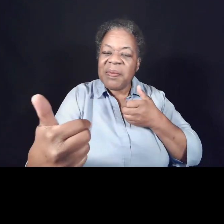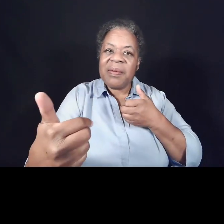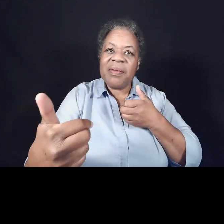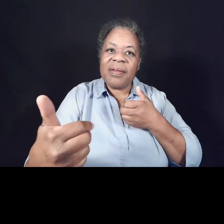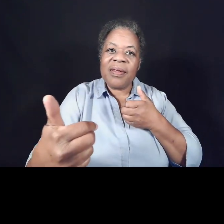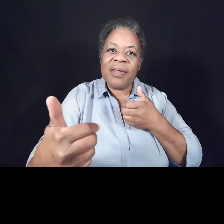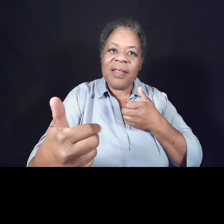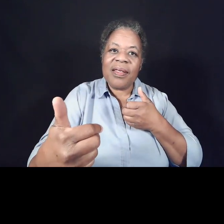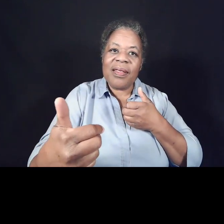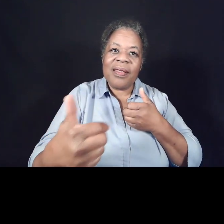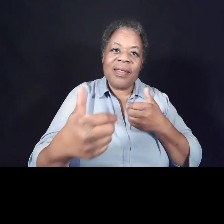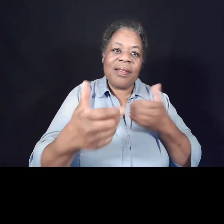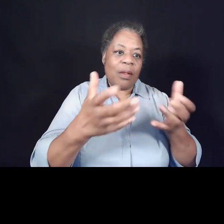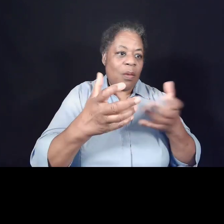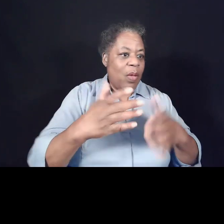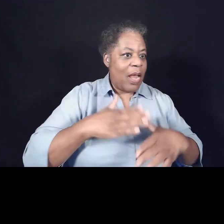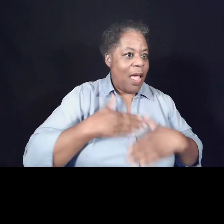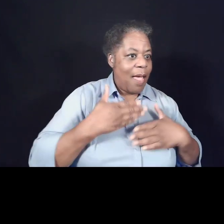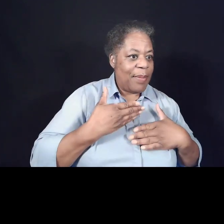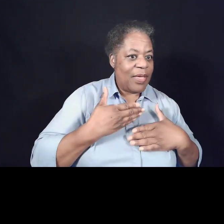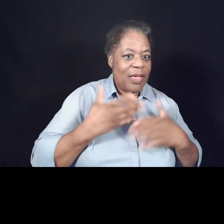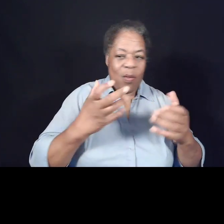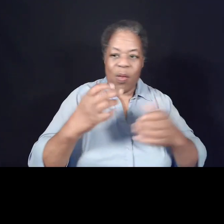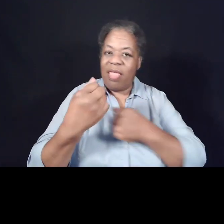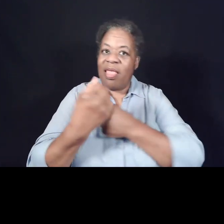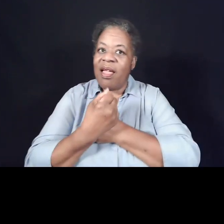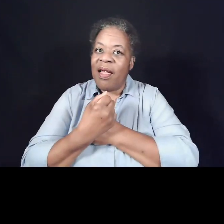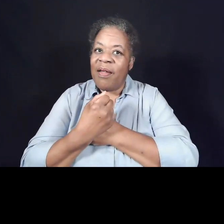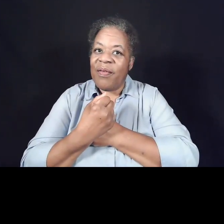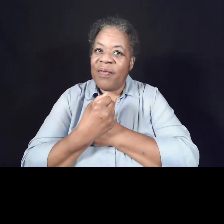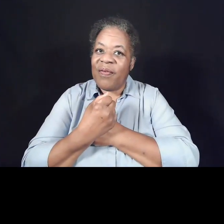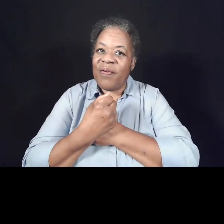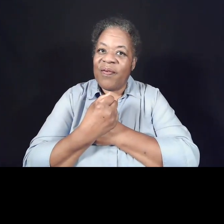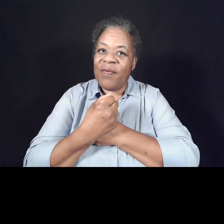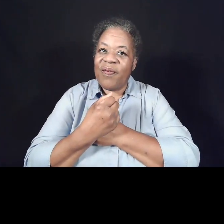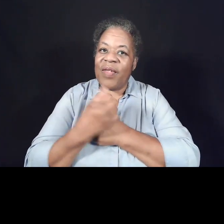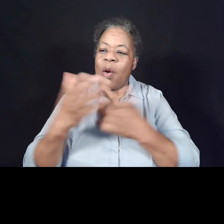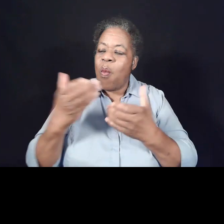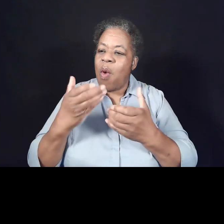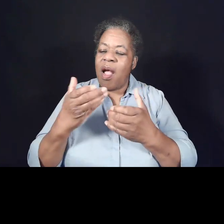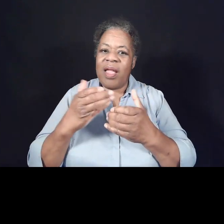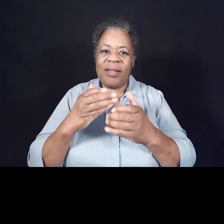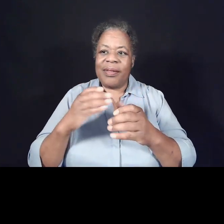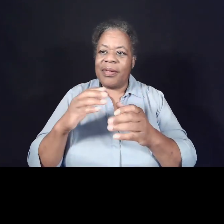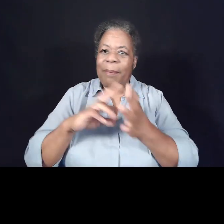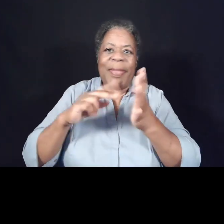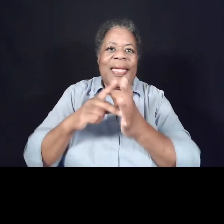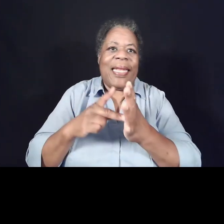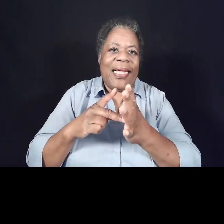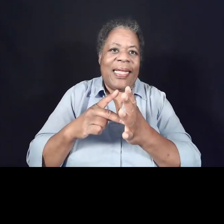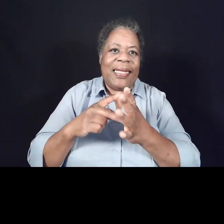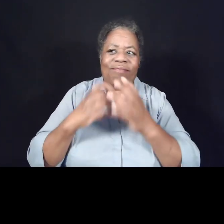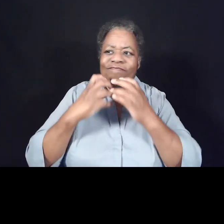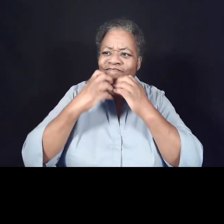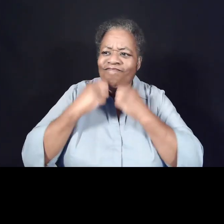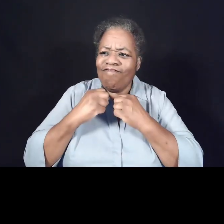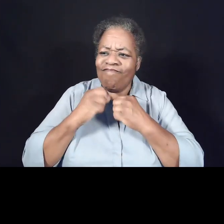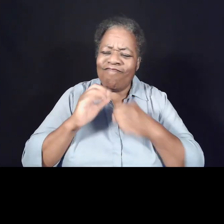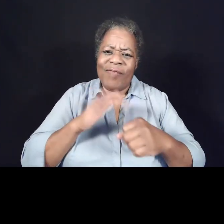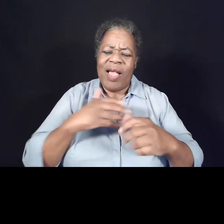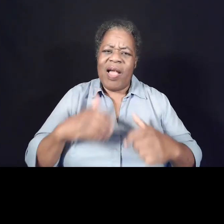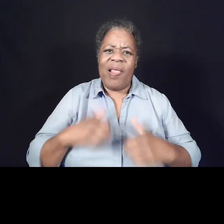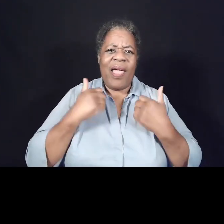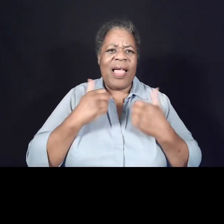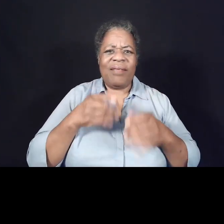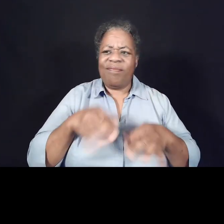We want happiness, we want love, and we want meaning, right? We want to know that our lives matter, that